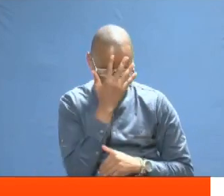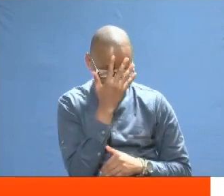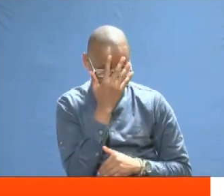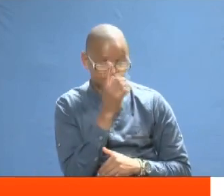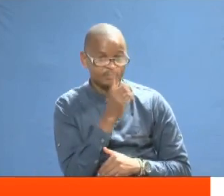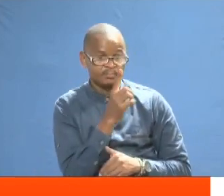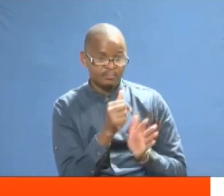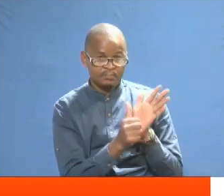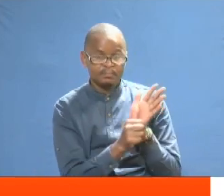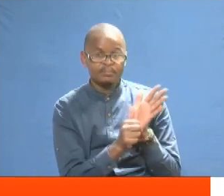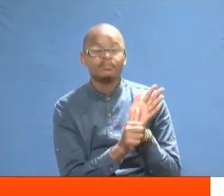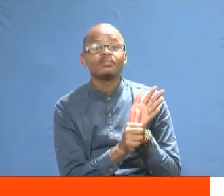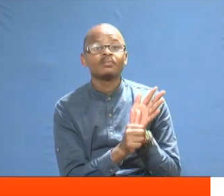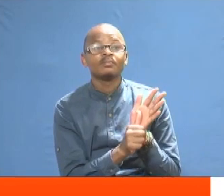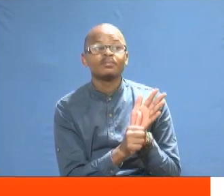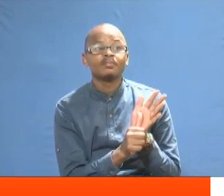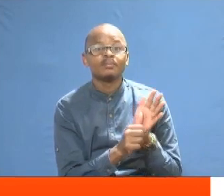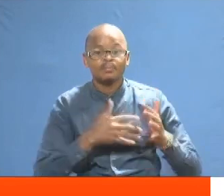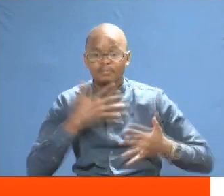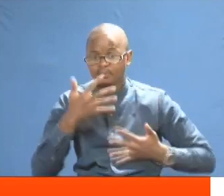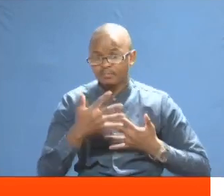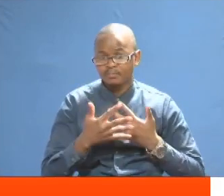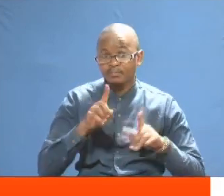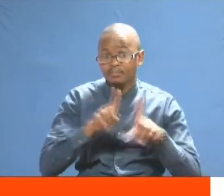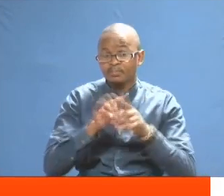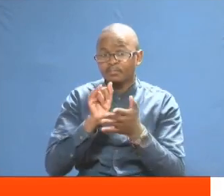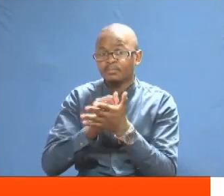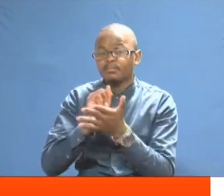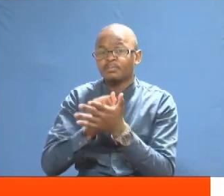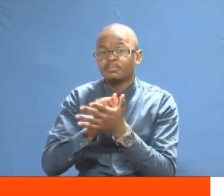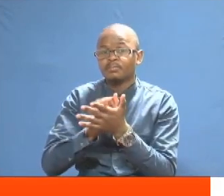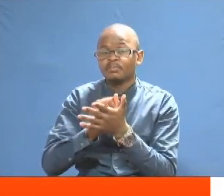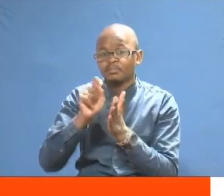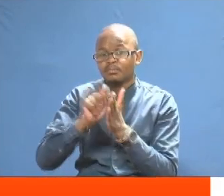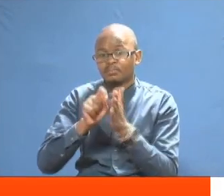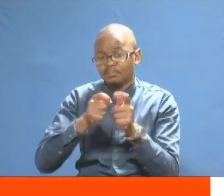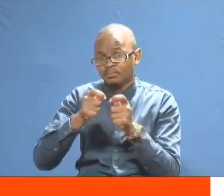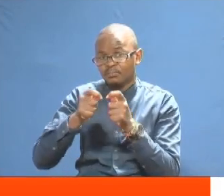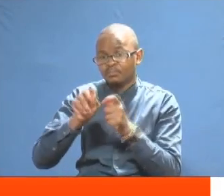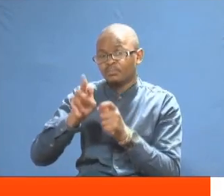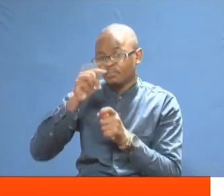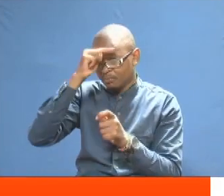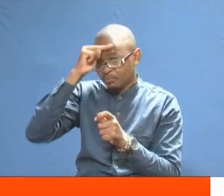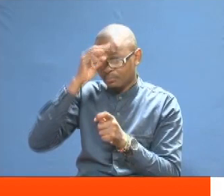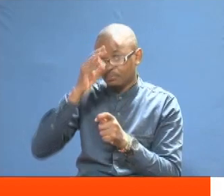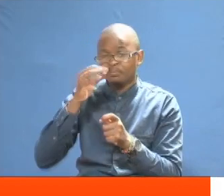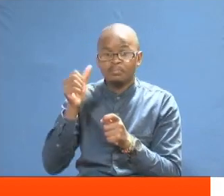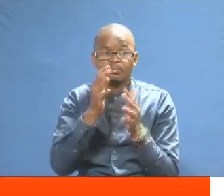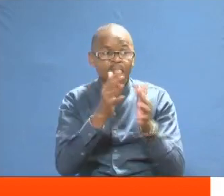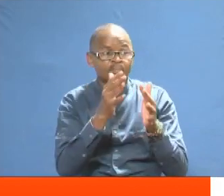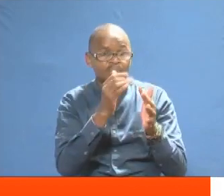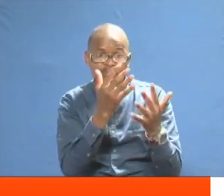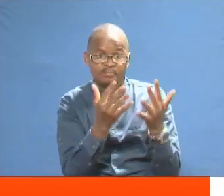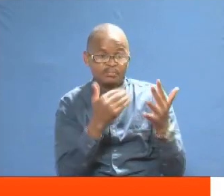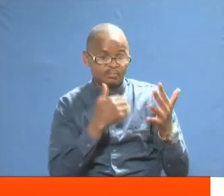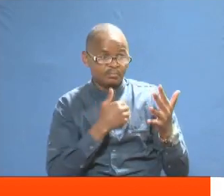undergo through? And I'm happy that he has that fortitude and temperament to control himself. Because if he was anybody else,